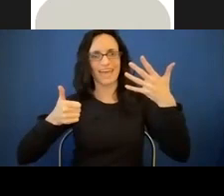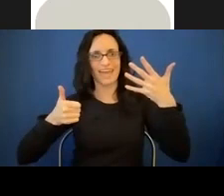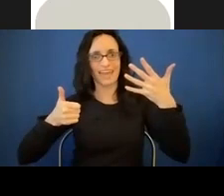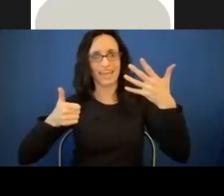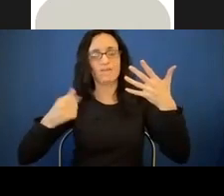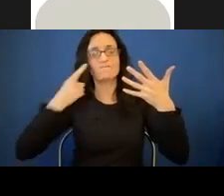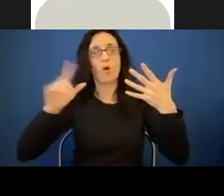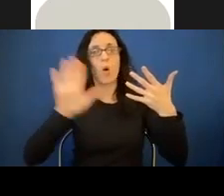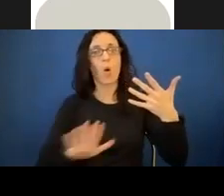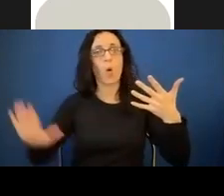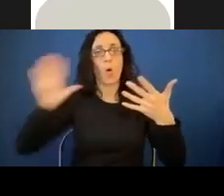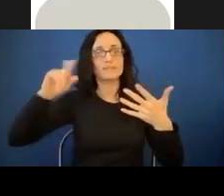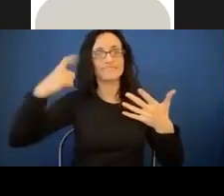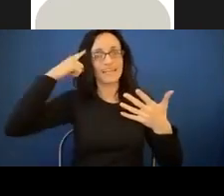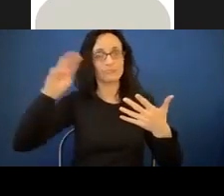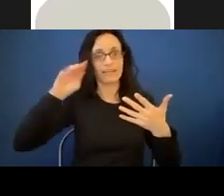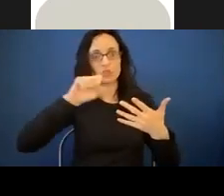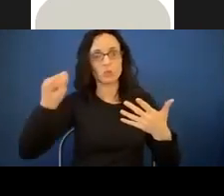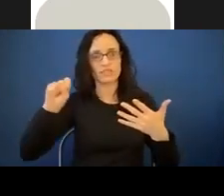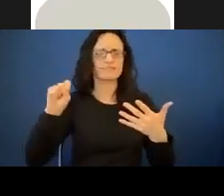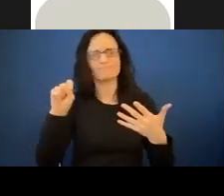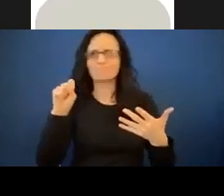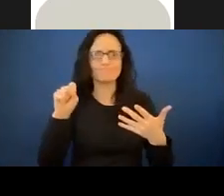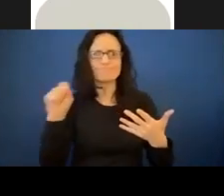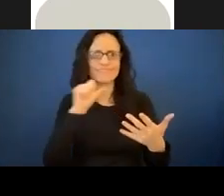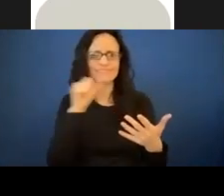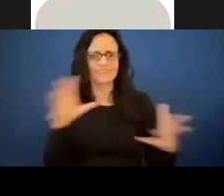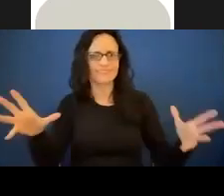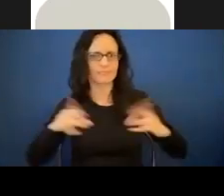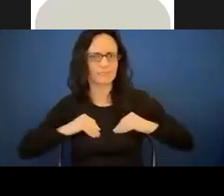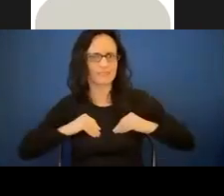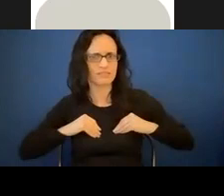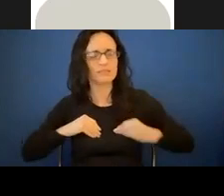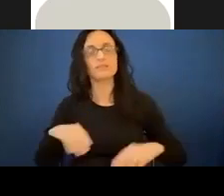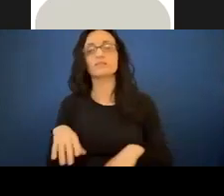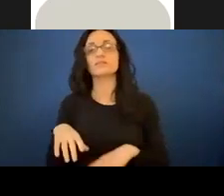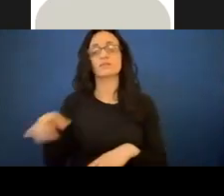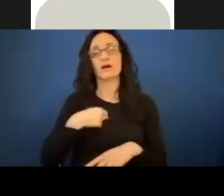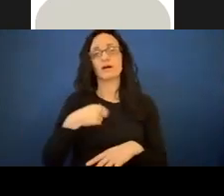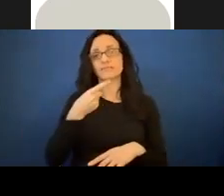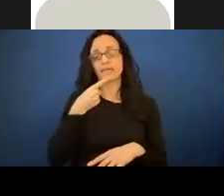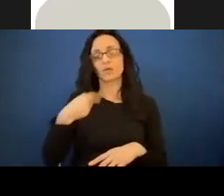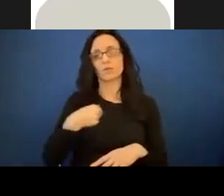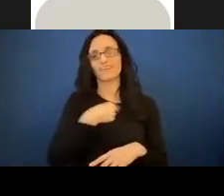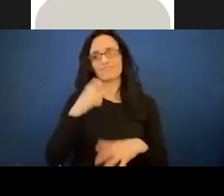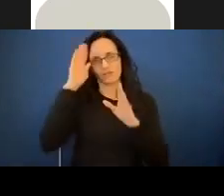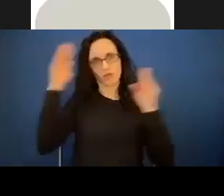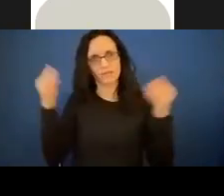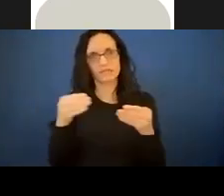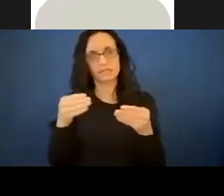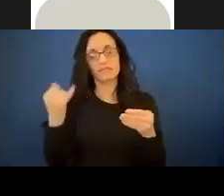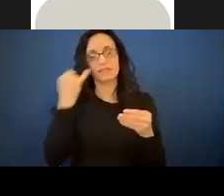That's absolutely unacceptable. So what I would say is that we need to focus. If we want